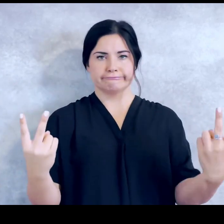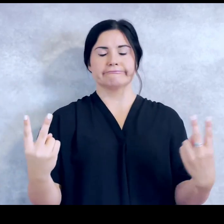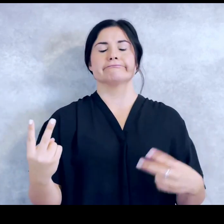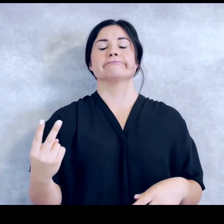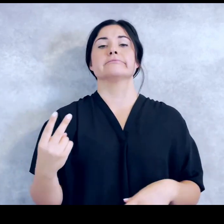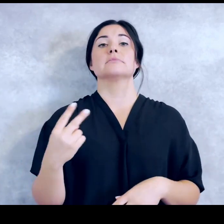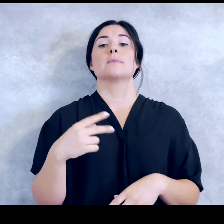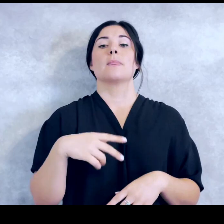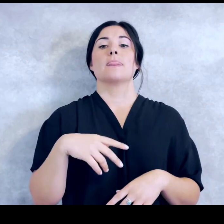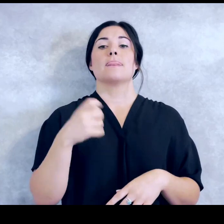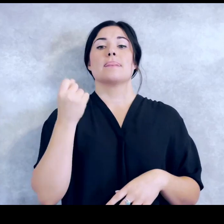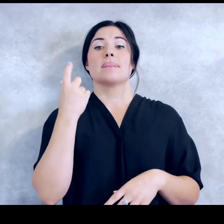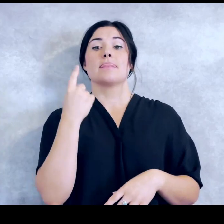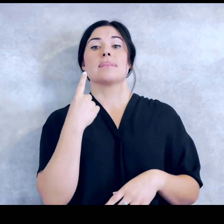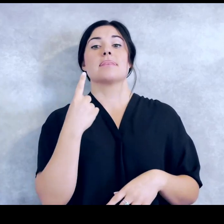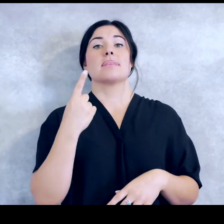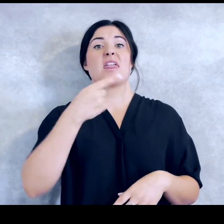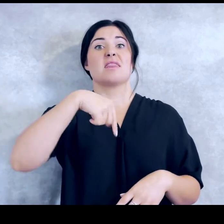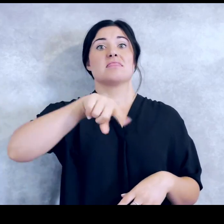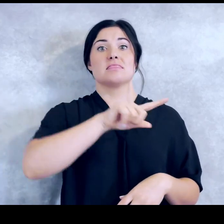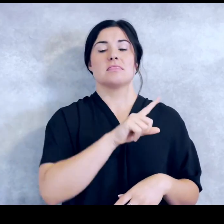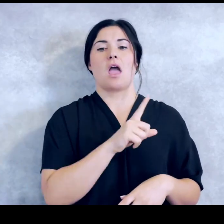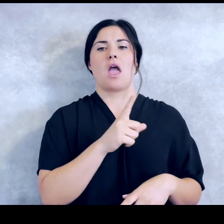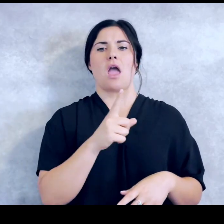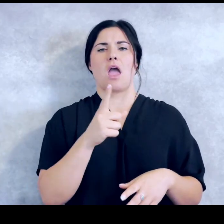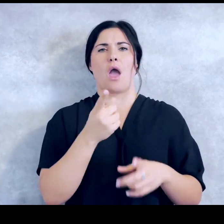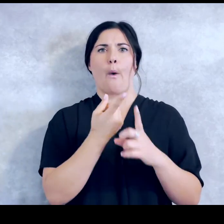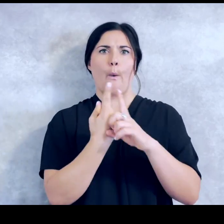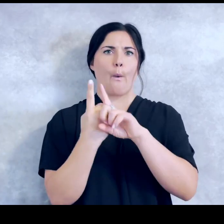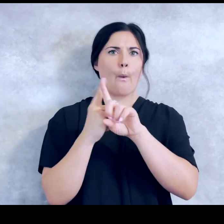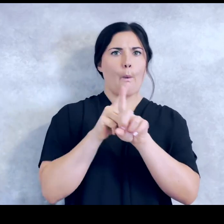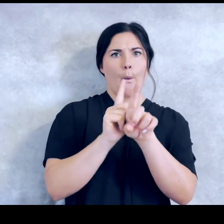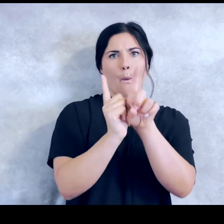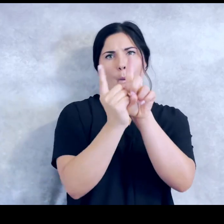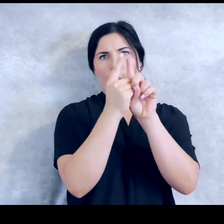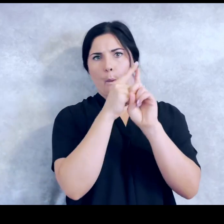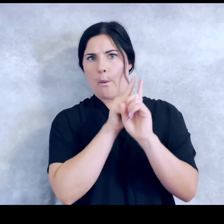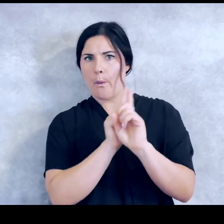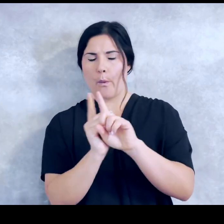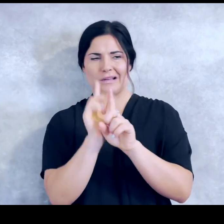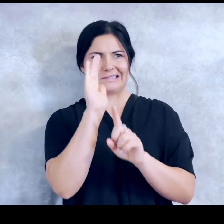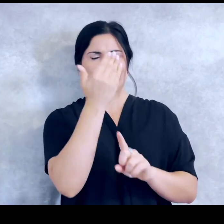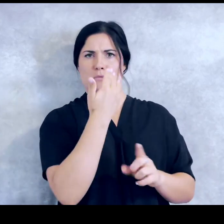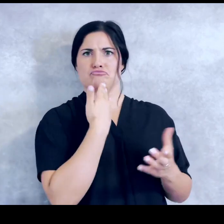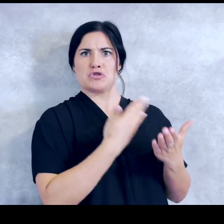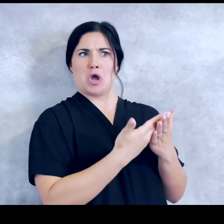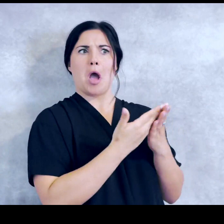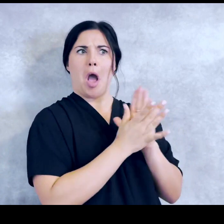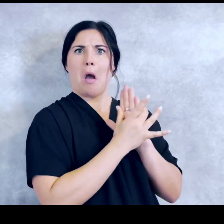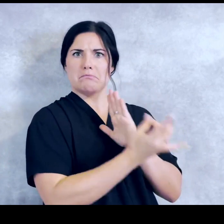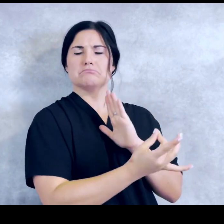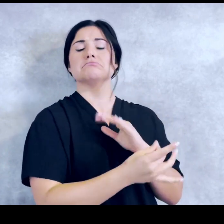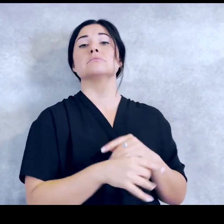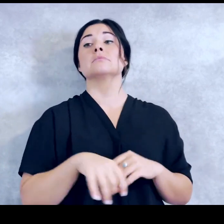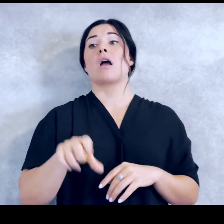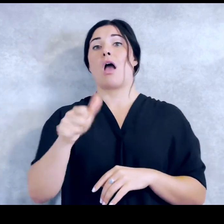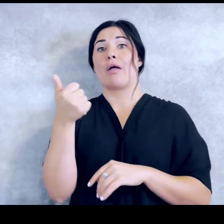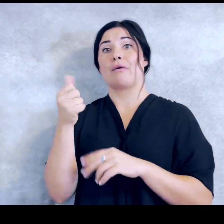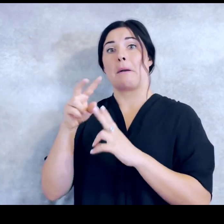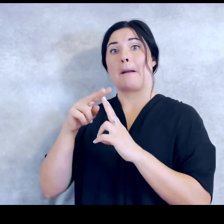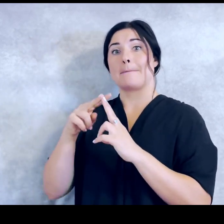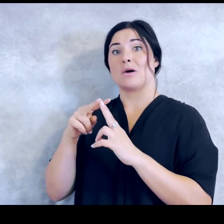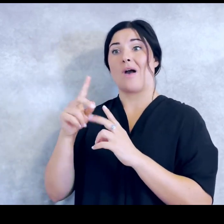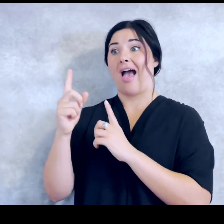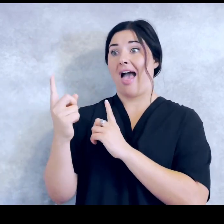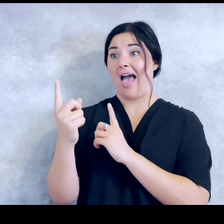dance together. And some of them are just like, you know, they're flowing. Like, it looks like they've been dancing together for a long time. Then there's the couples